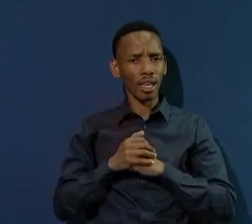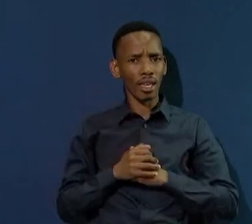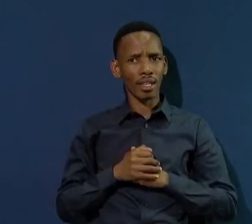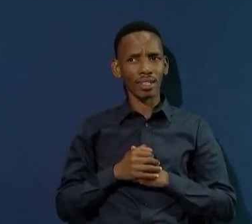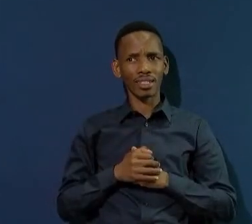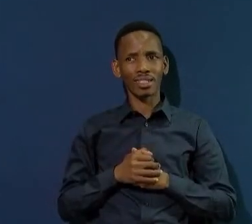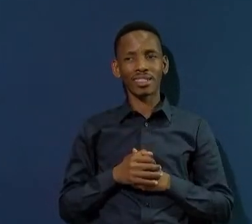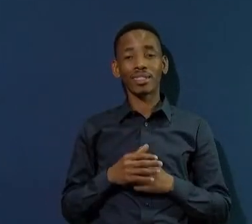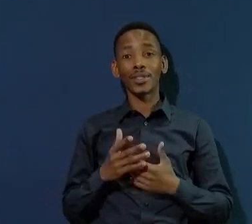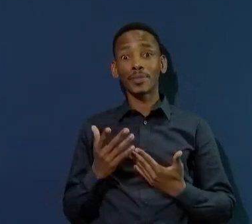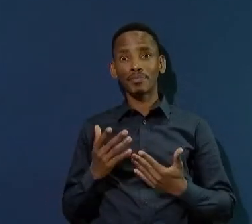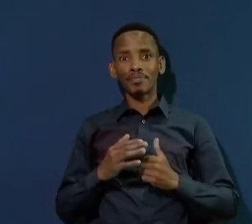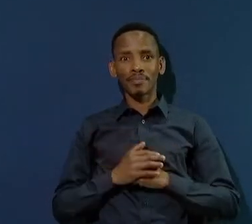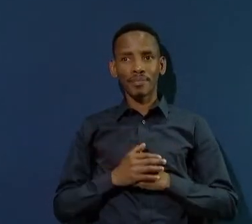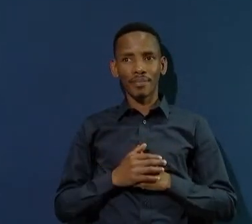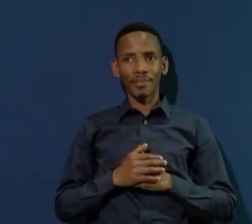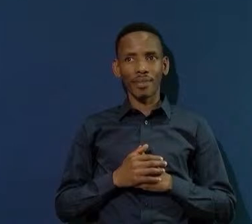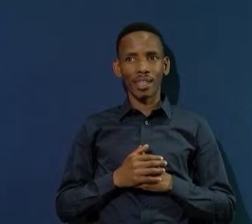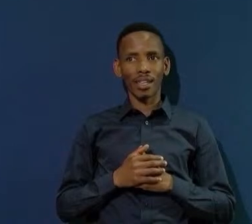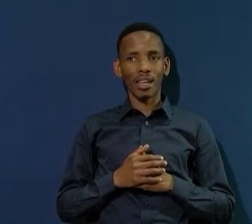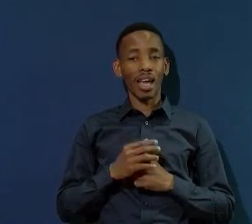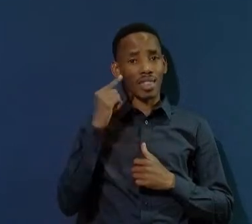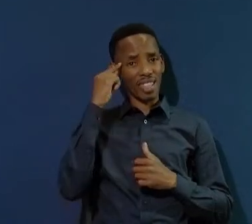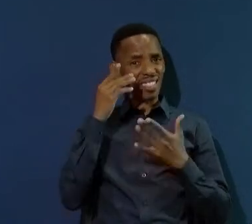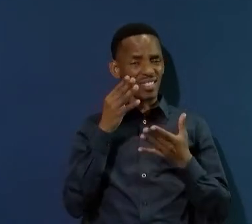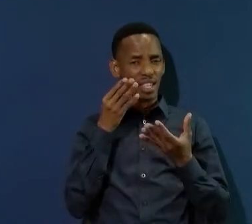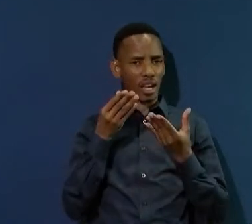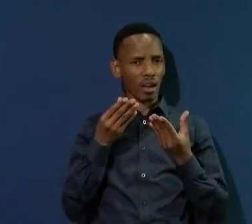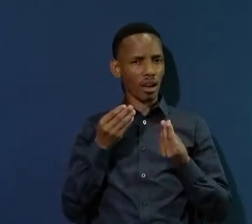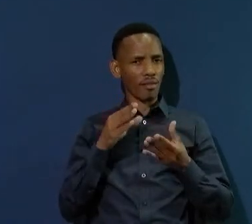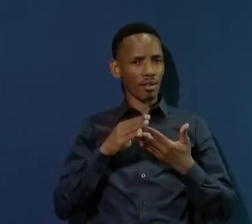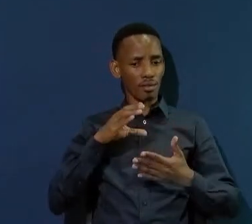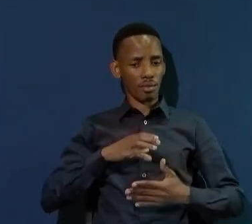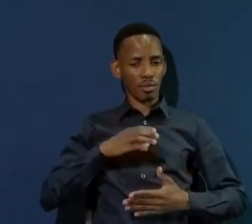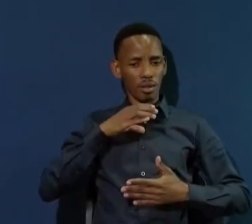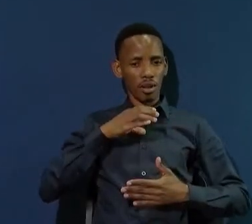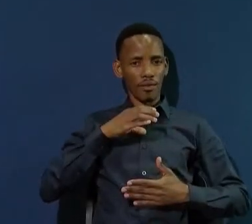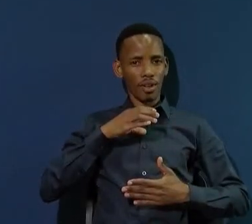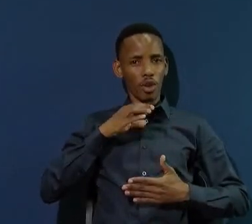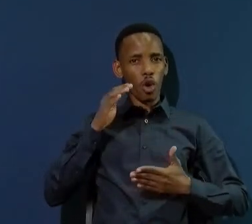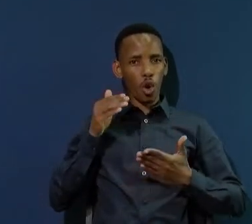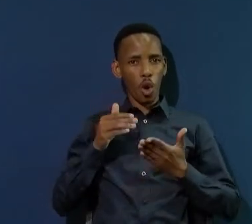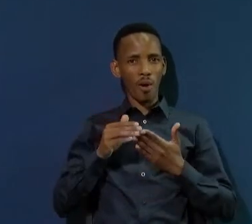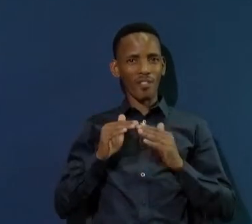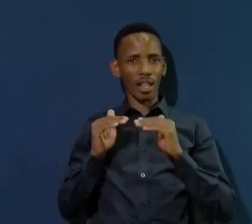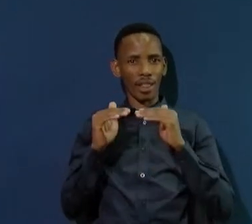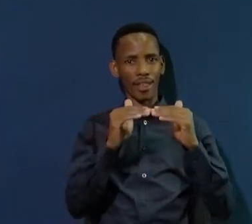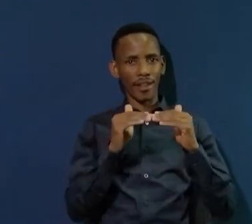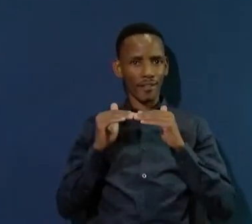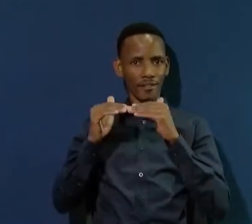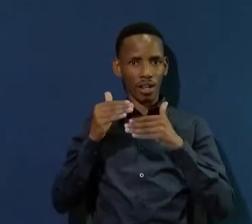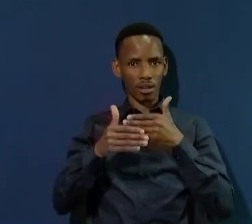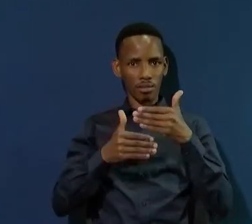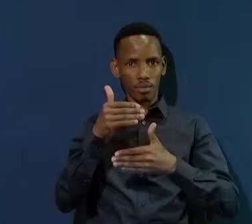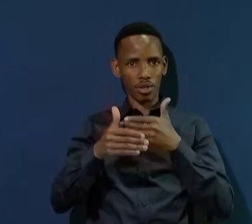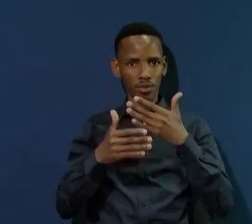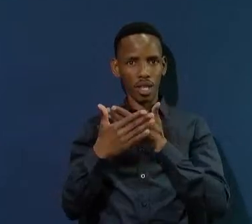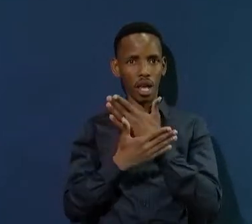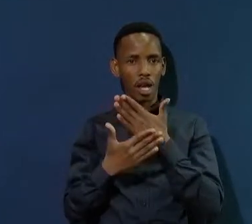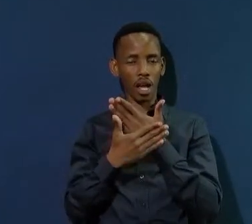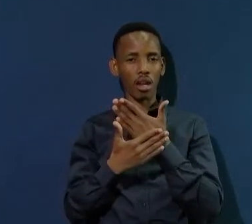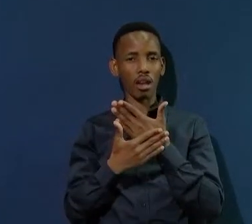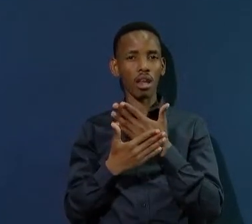I mean, I think in as much as you can have confidence in the democratic process, the electoral process, there's always